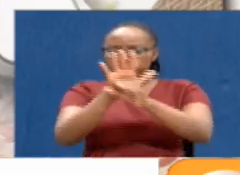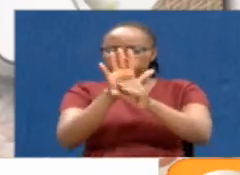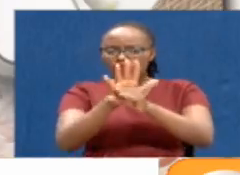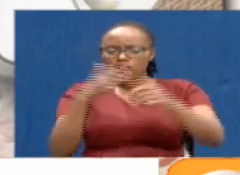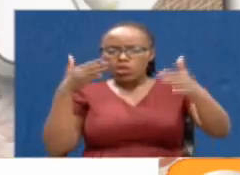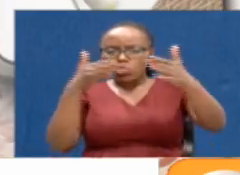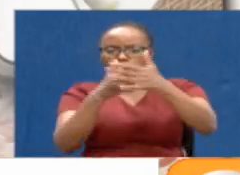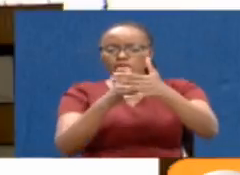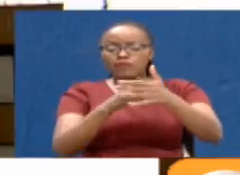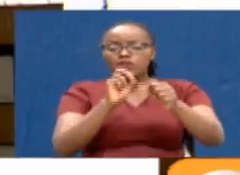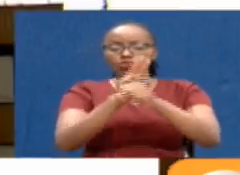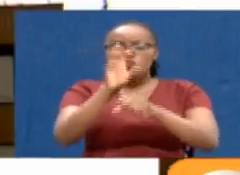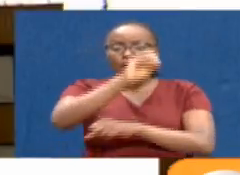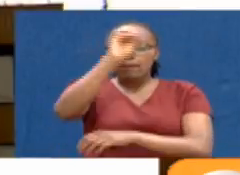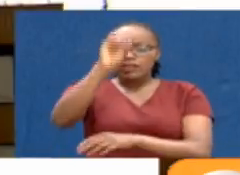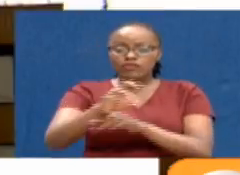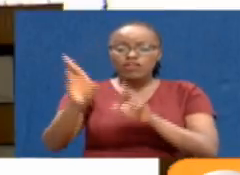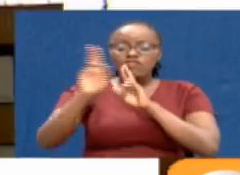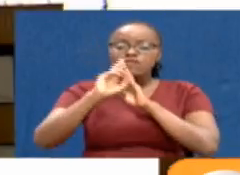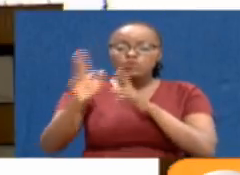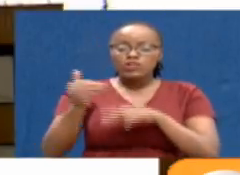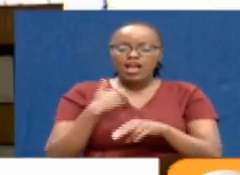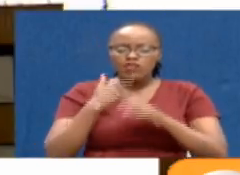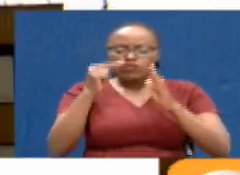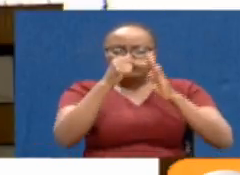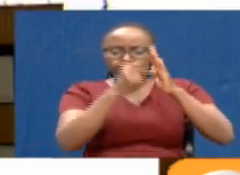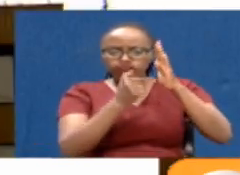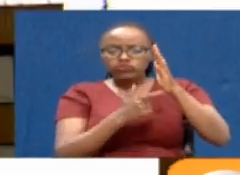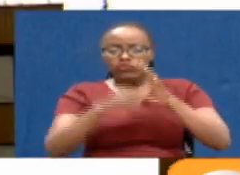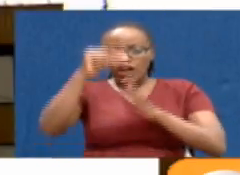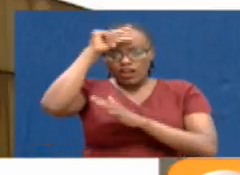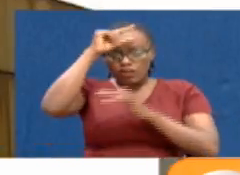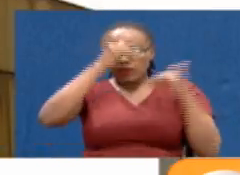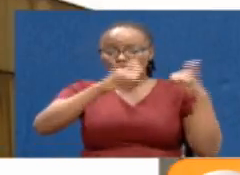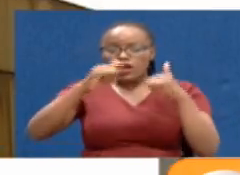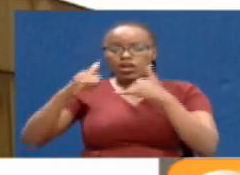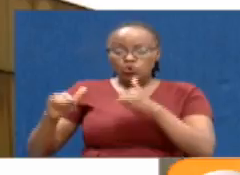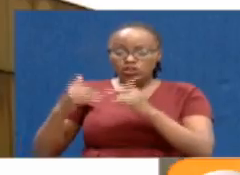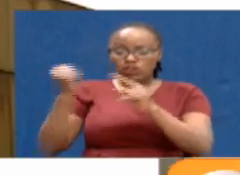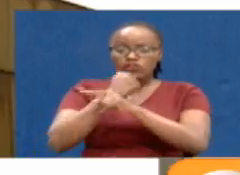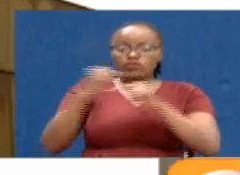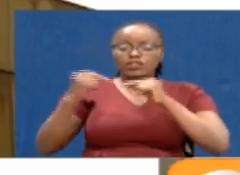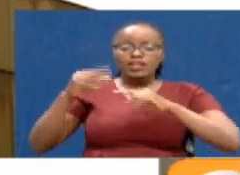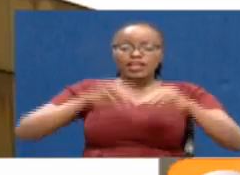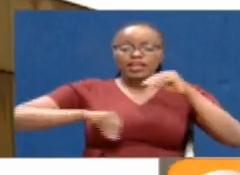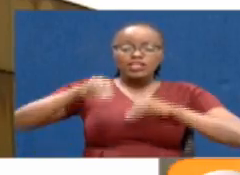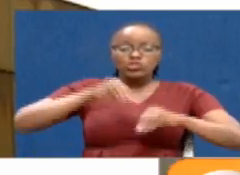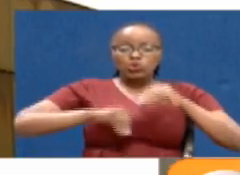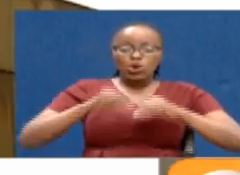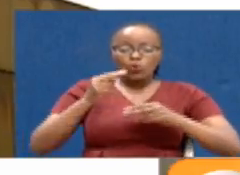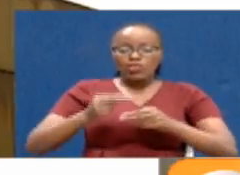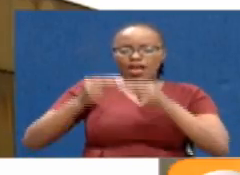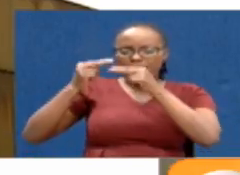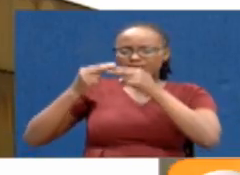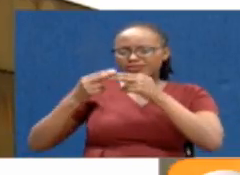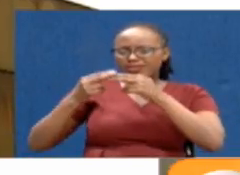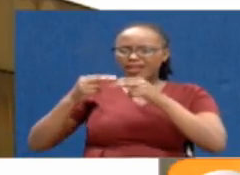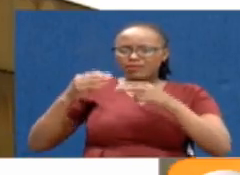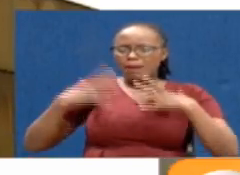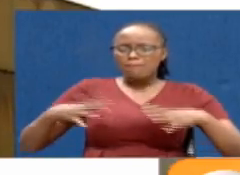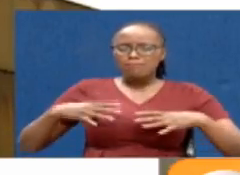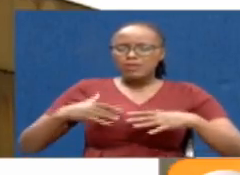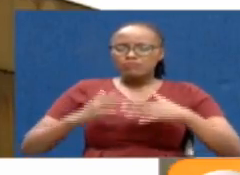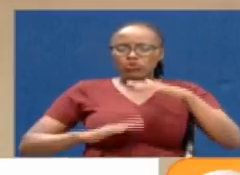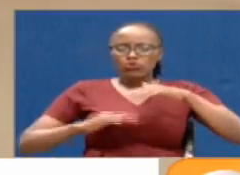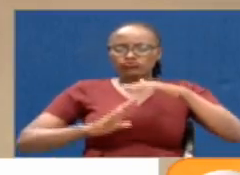sanctions at 12%. The report, however, highlights and lauds government's efforts in fighting against corruption, with high-profile arrests being